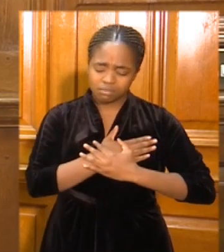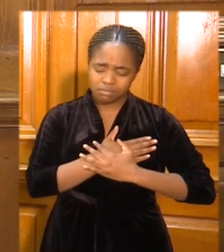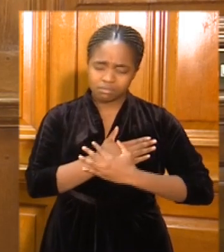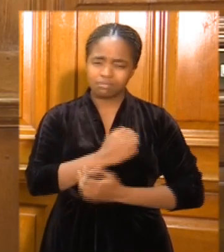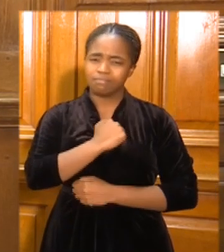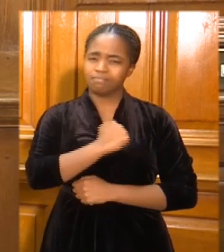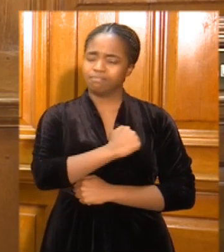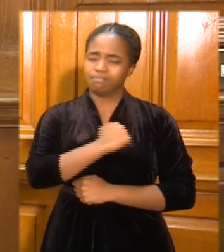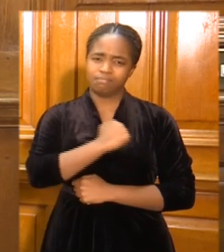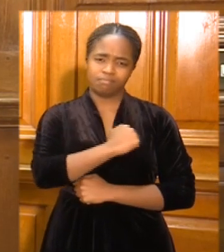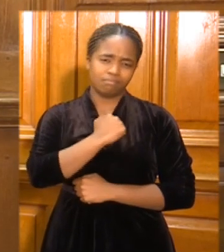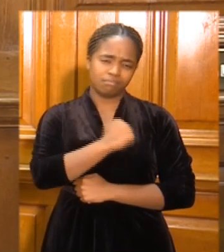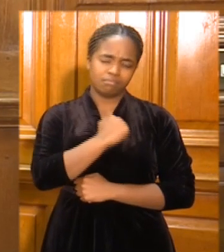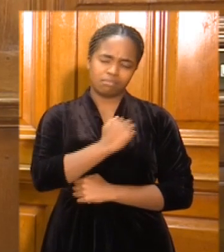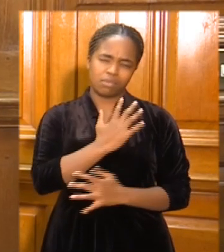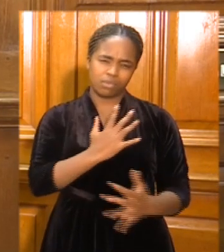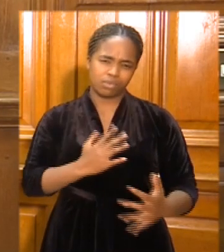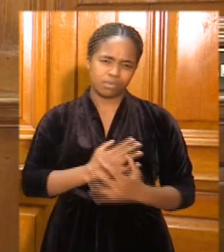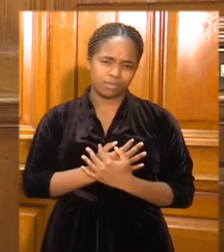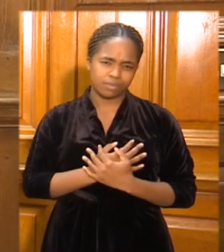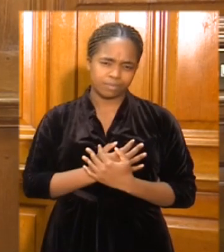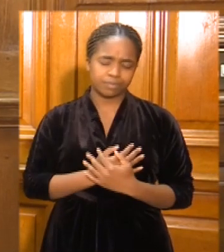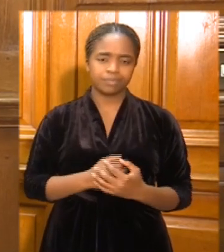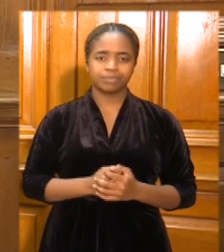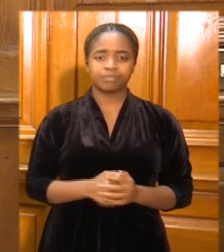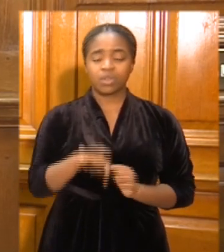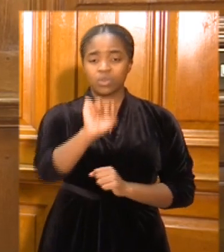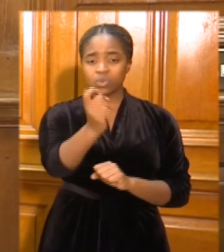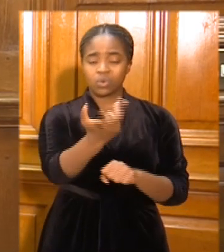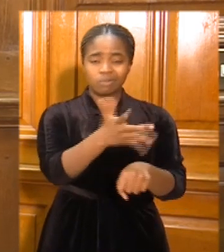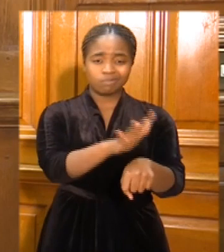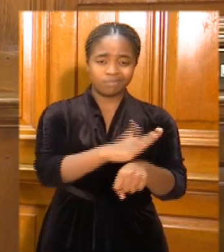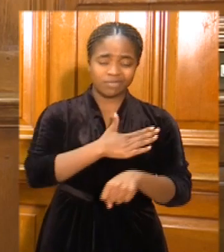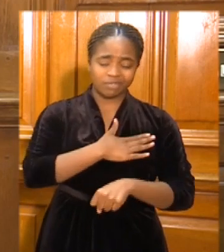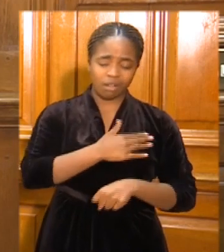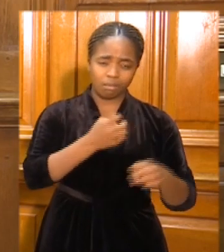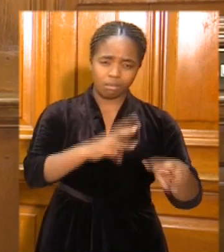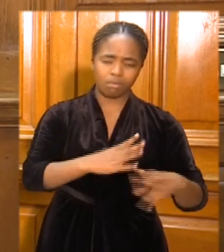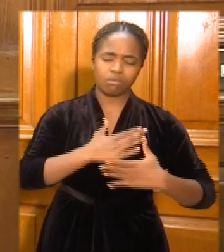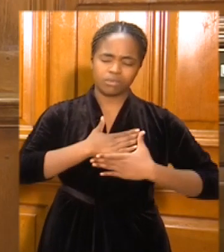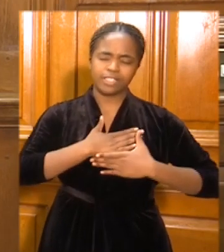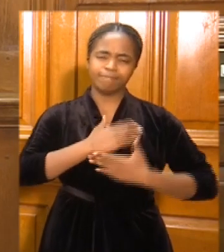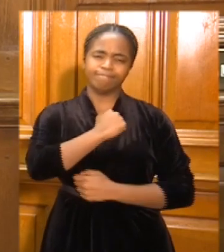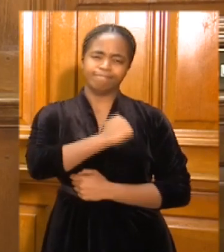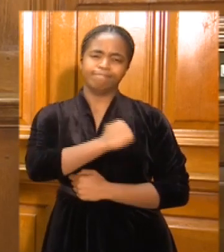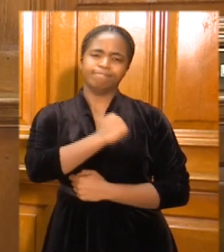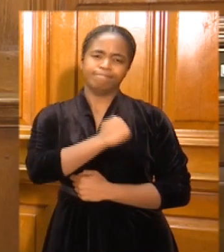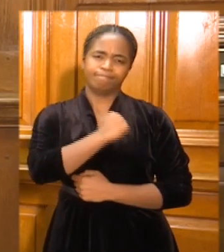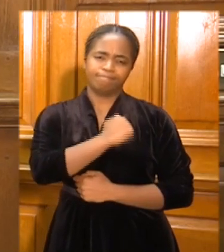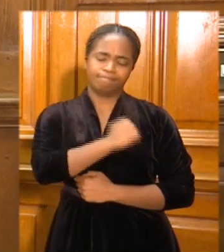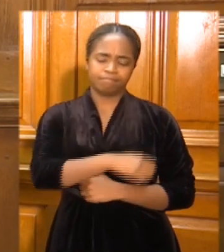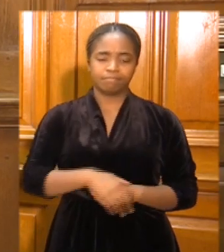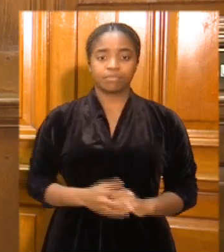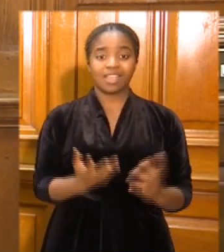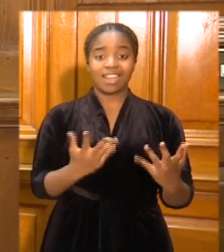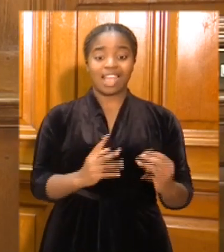deepest sympathies. Your loss is our loss. There are now just